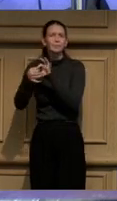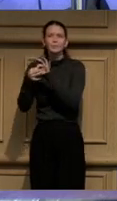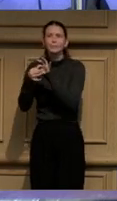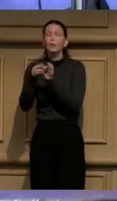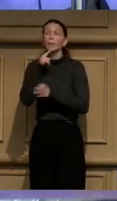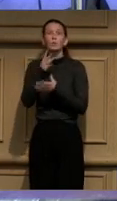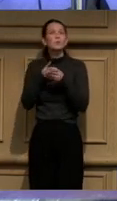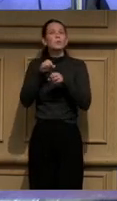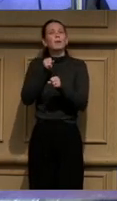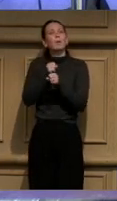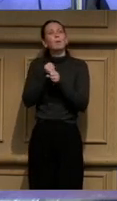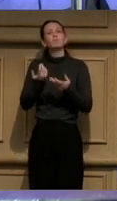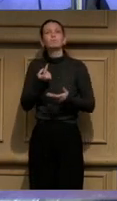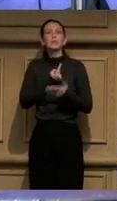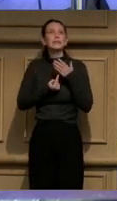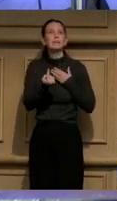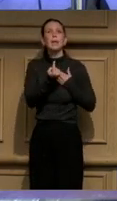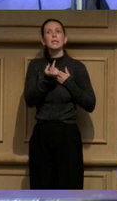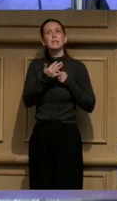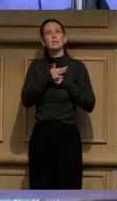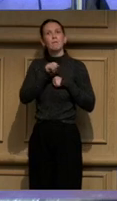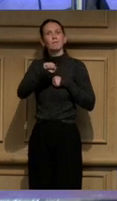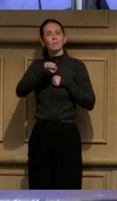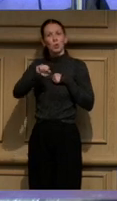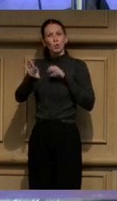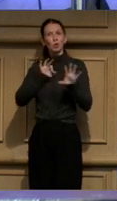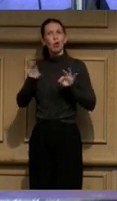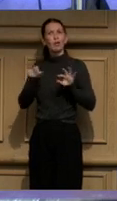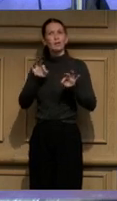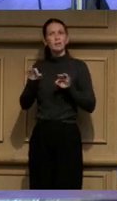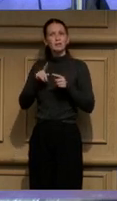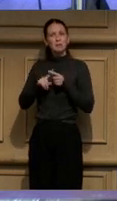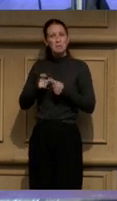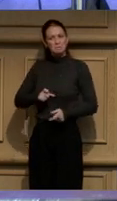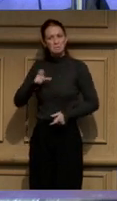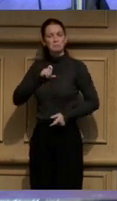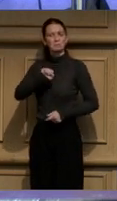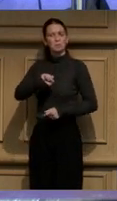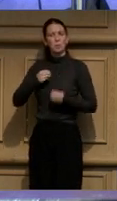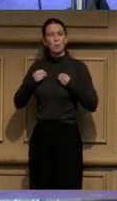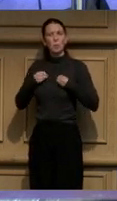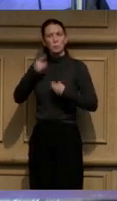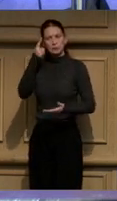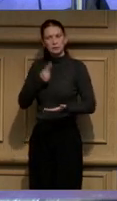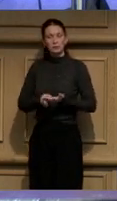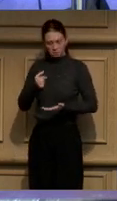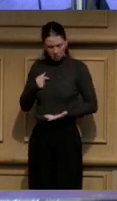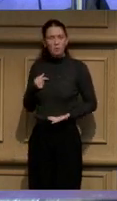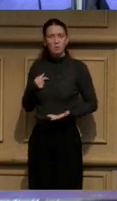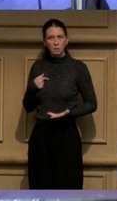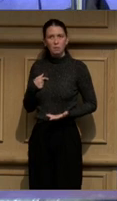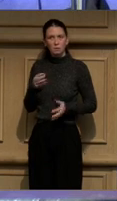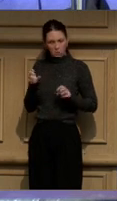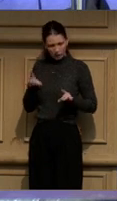there's something about independence of will as well, I think, you know, and certainty in oneself and say, okay, I'm going to go with